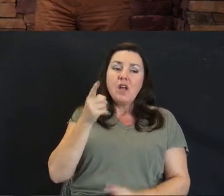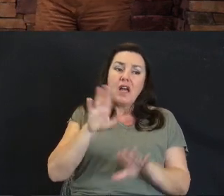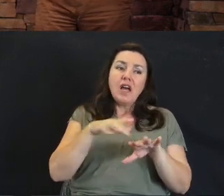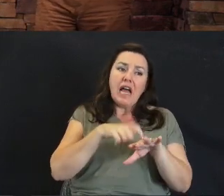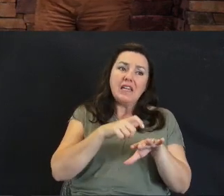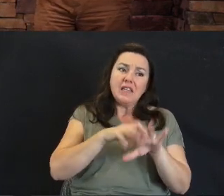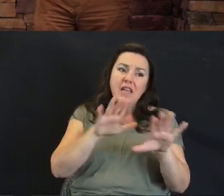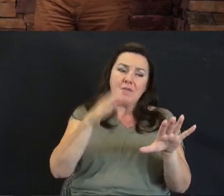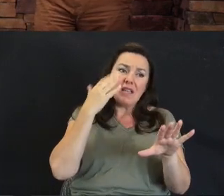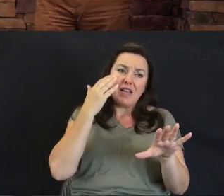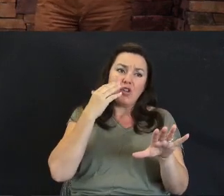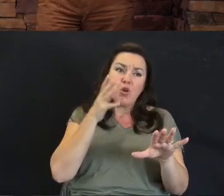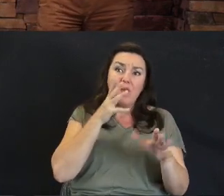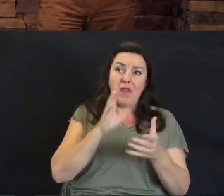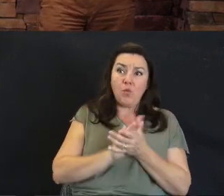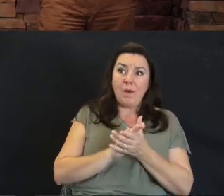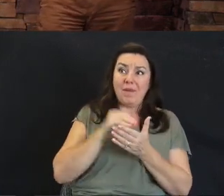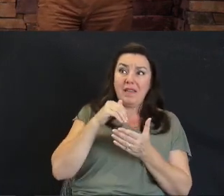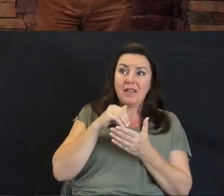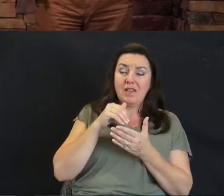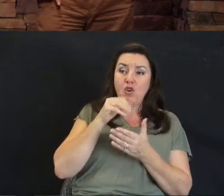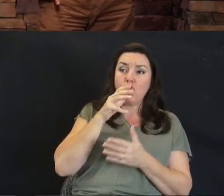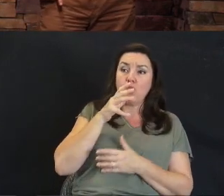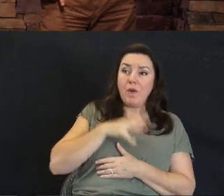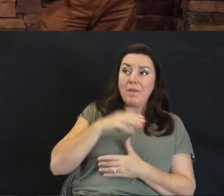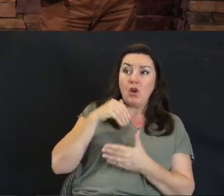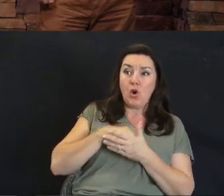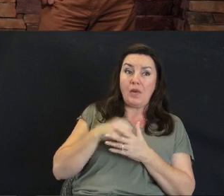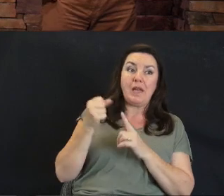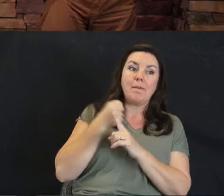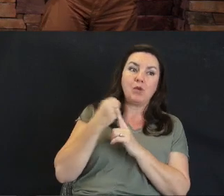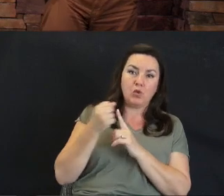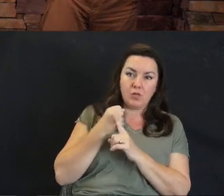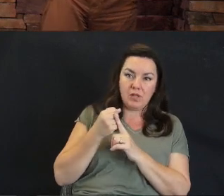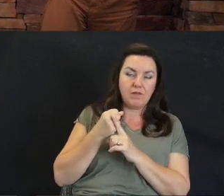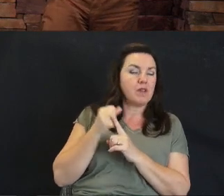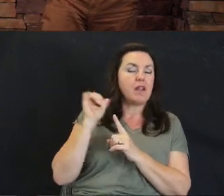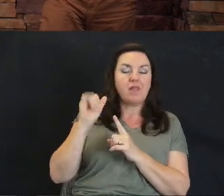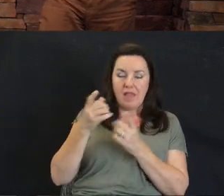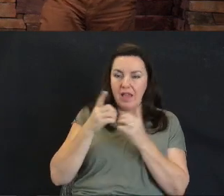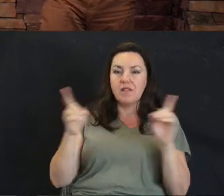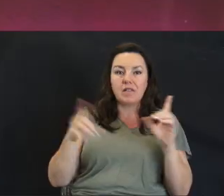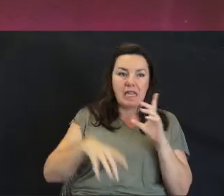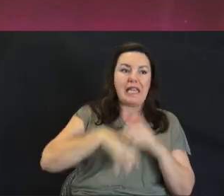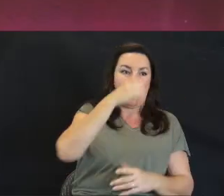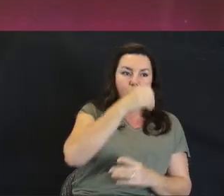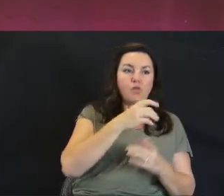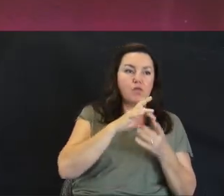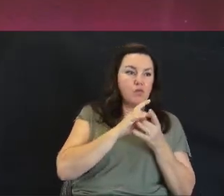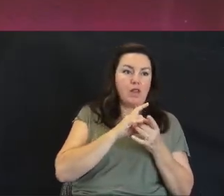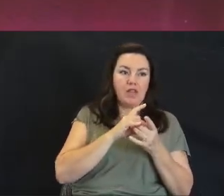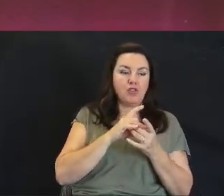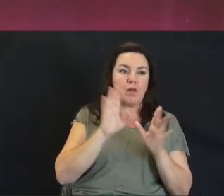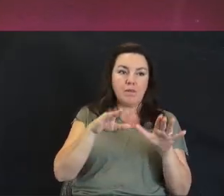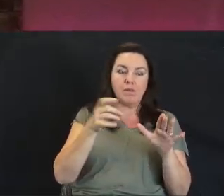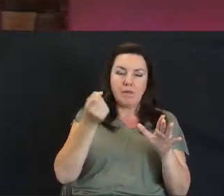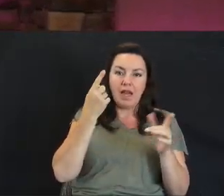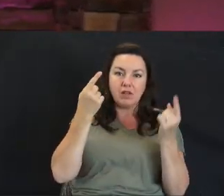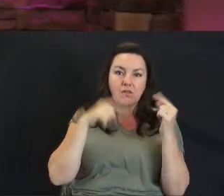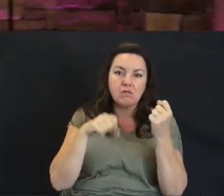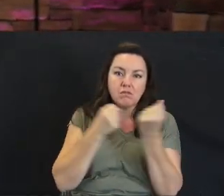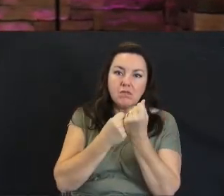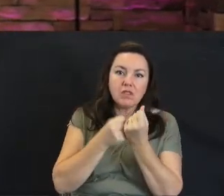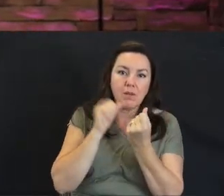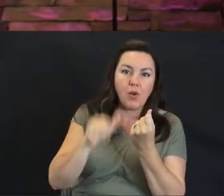times In which women find themselves In abusive relationships They need out And you get out Don't hear me wrong But we